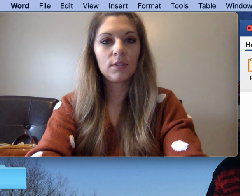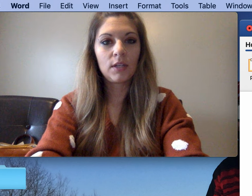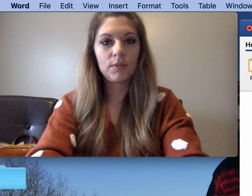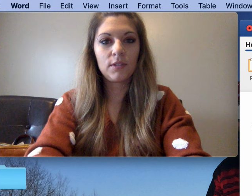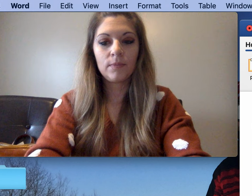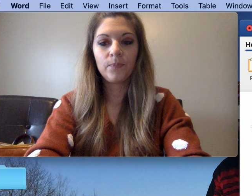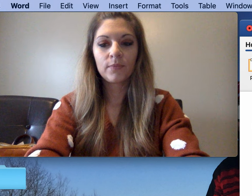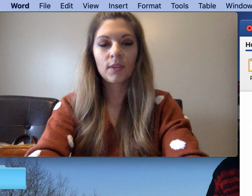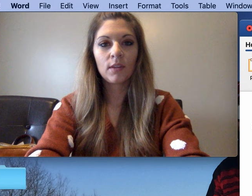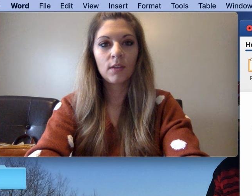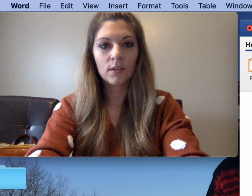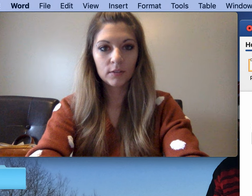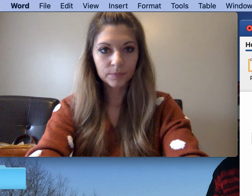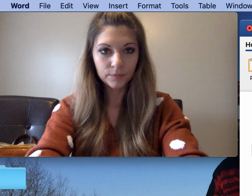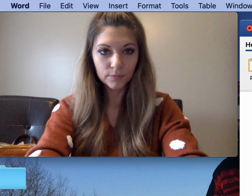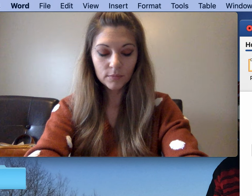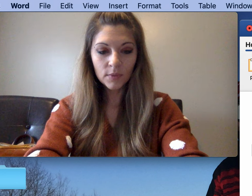types.